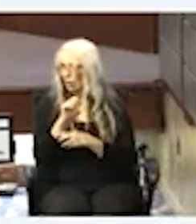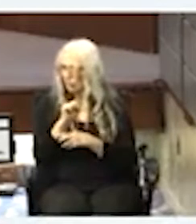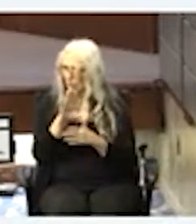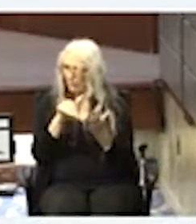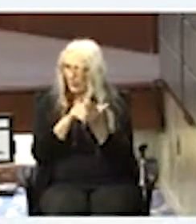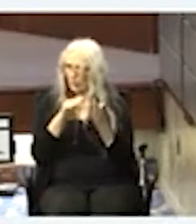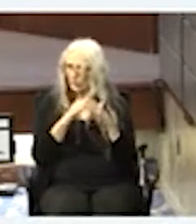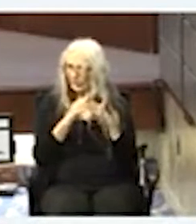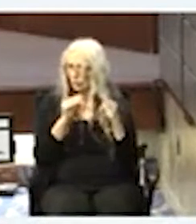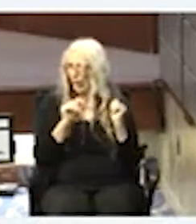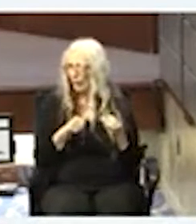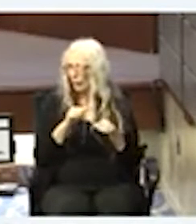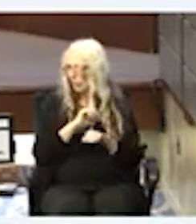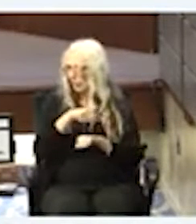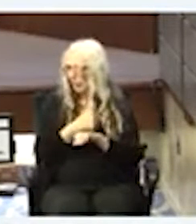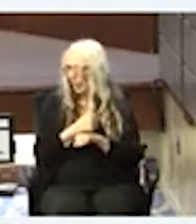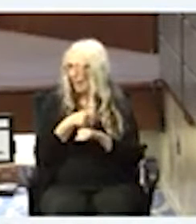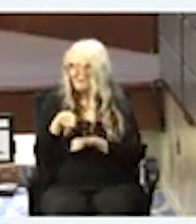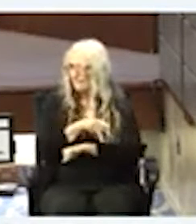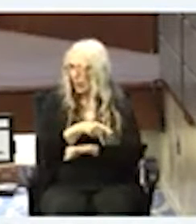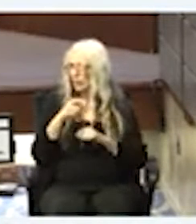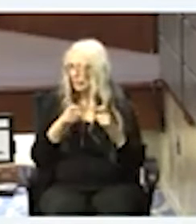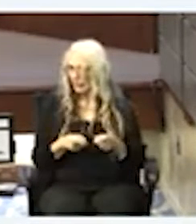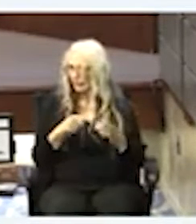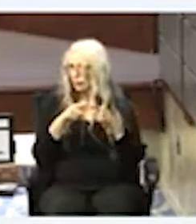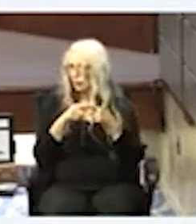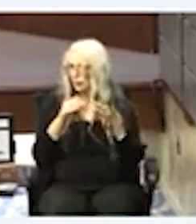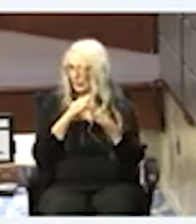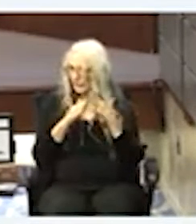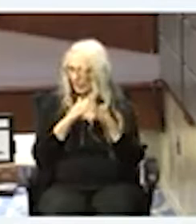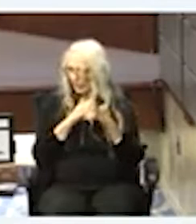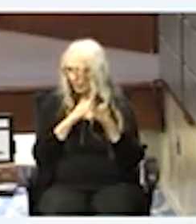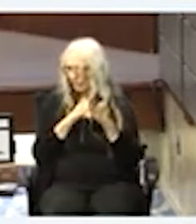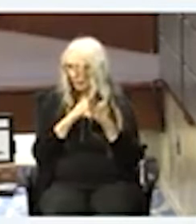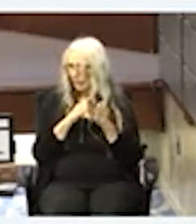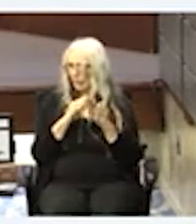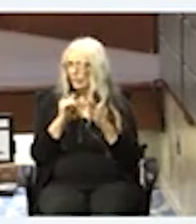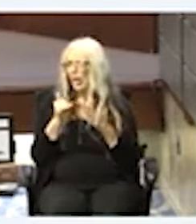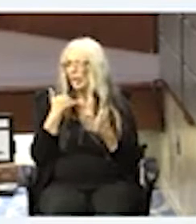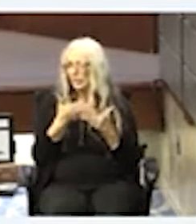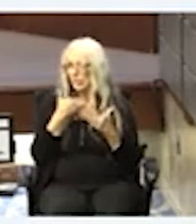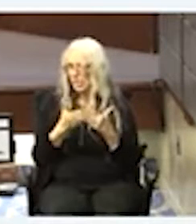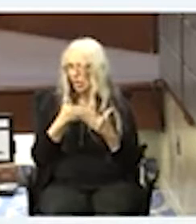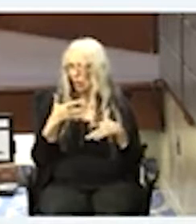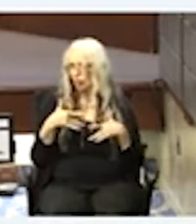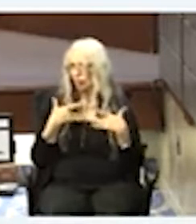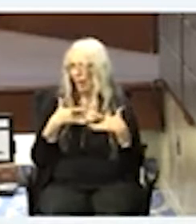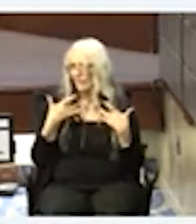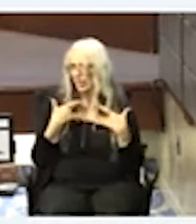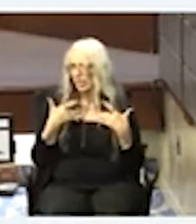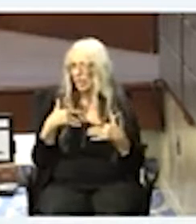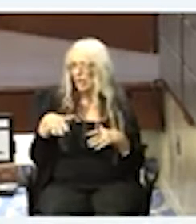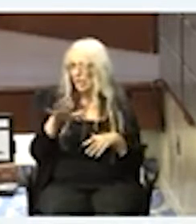city that you're able to create a park. And so this is a gift to our city that is alongside a thriving neighborhood